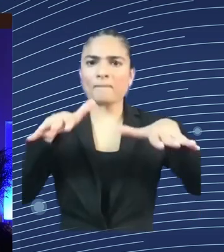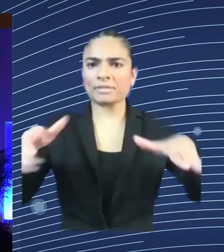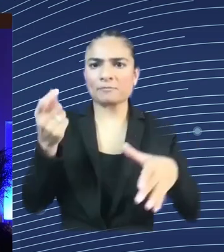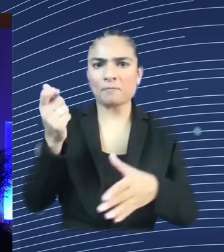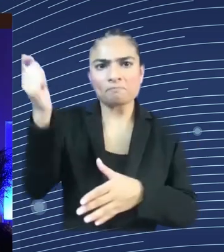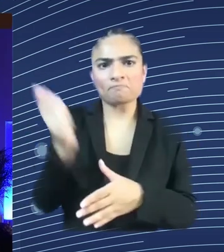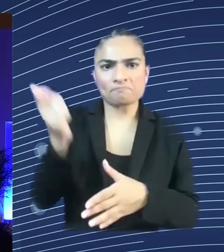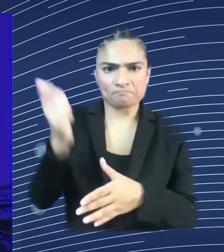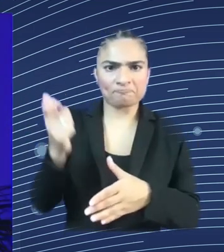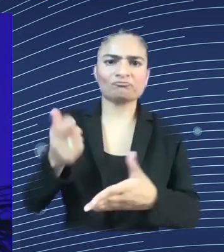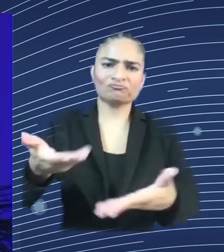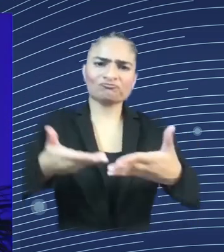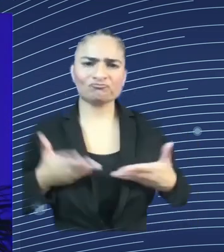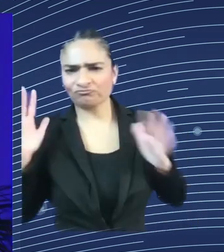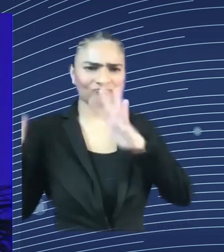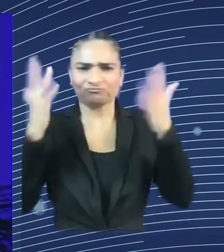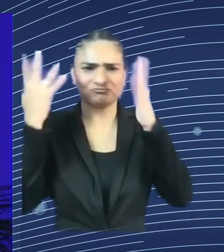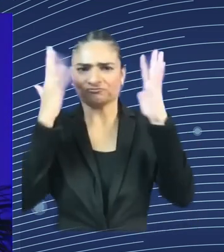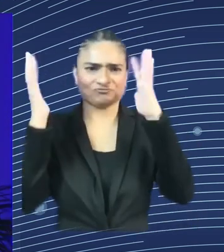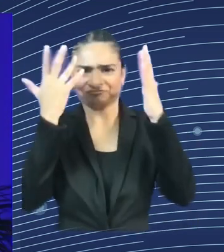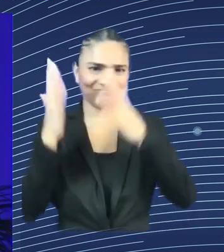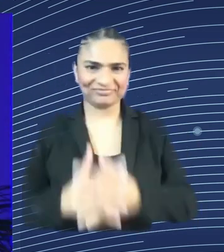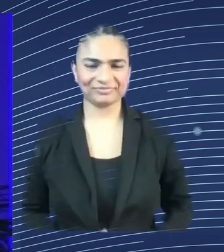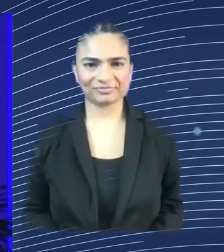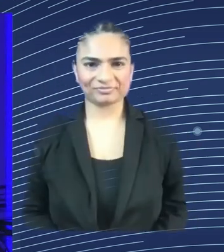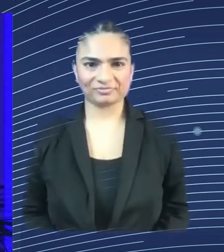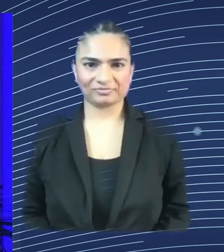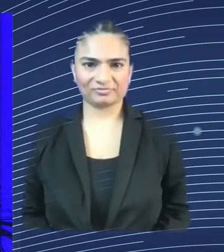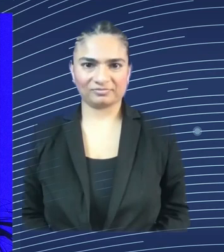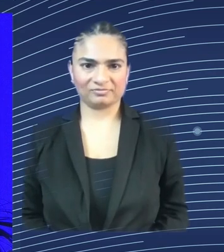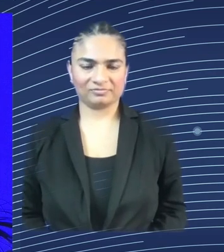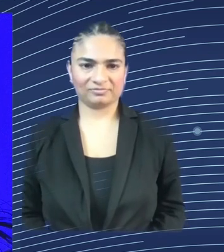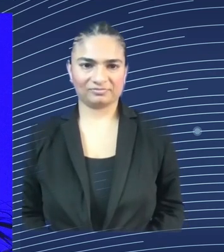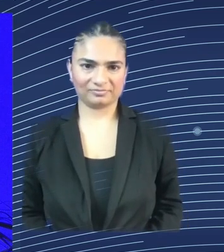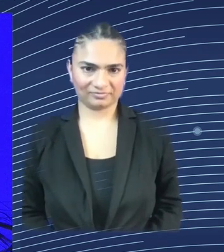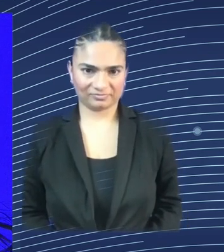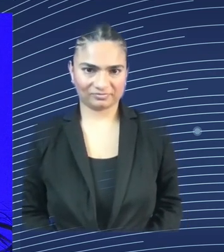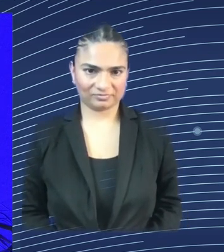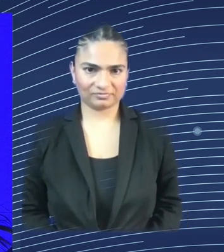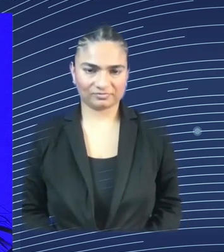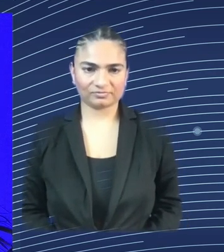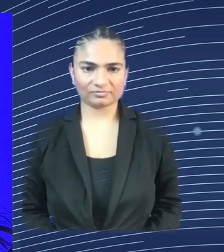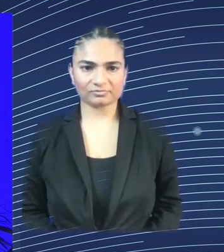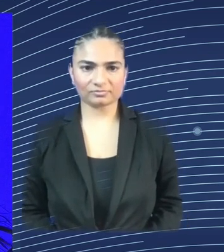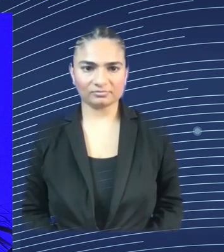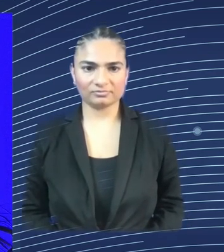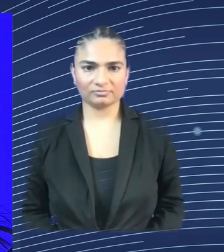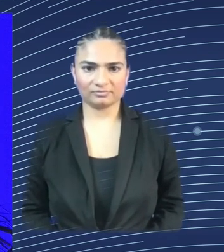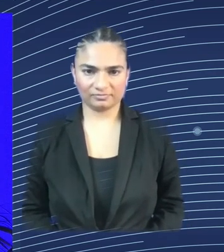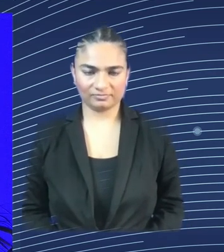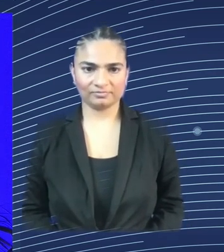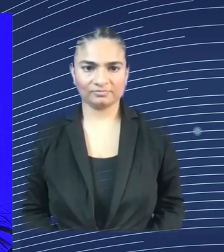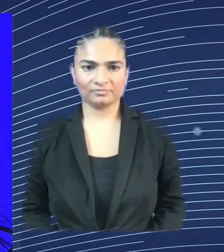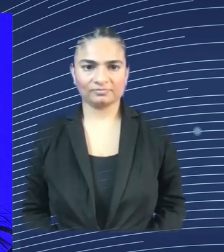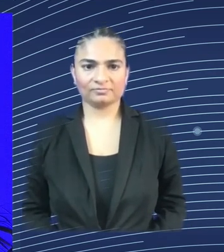Thank you very much. I will present you some more AI use cases in social services, as well